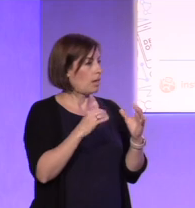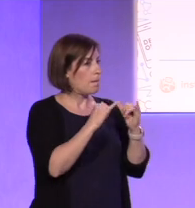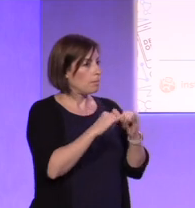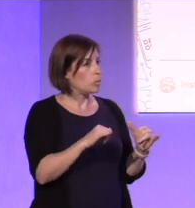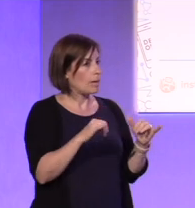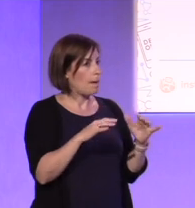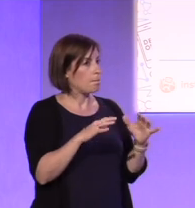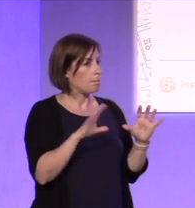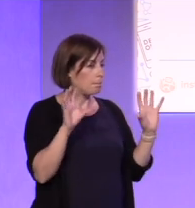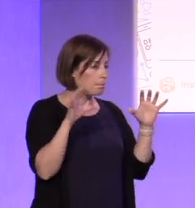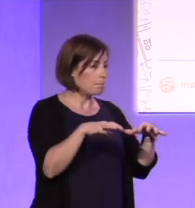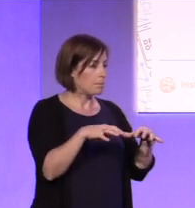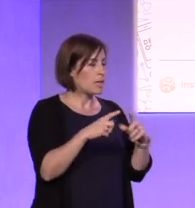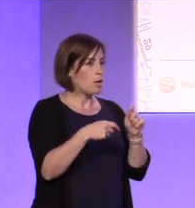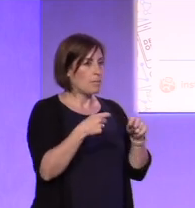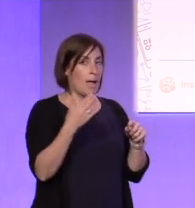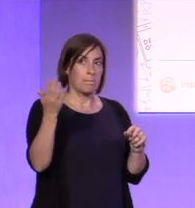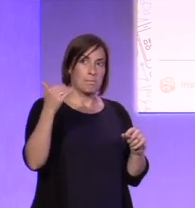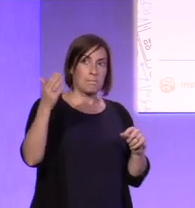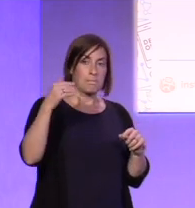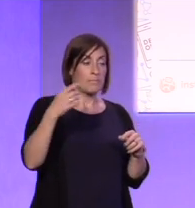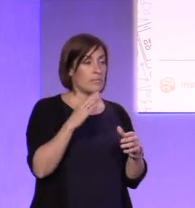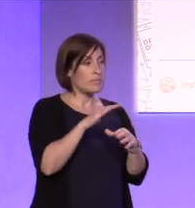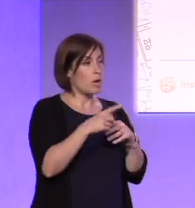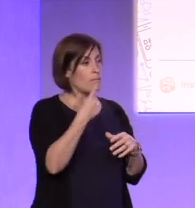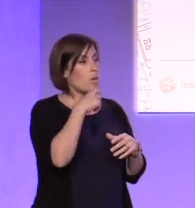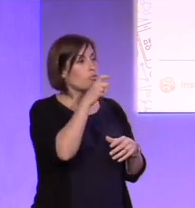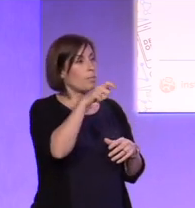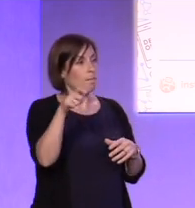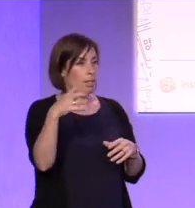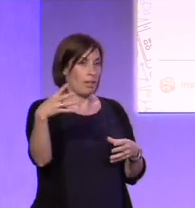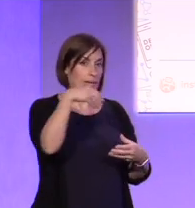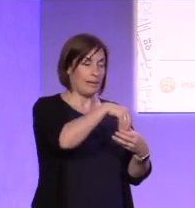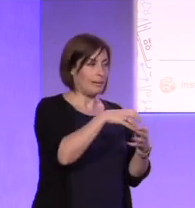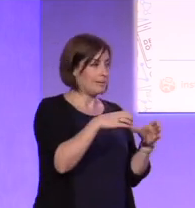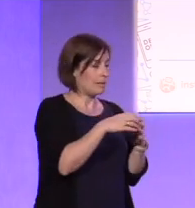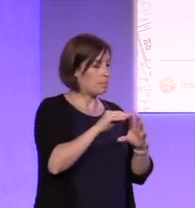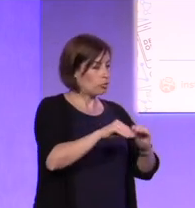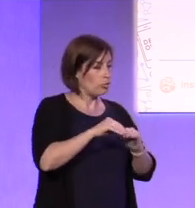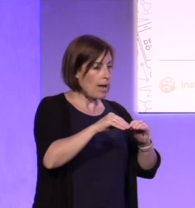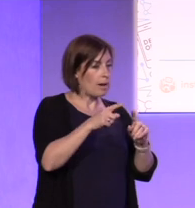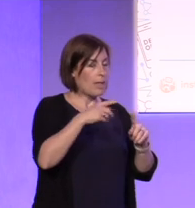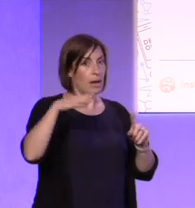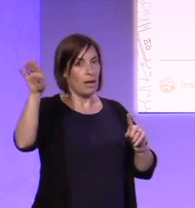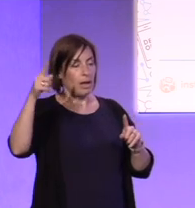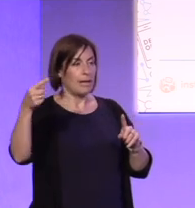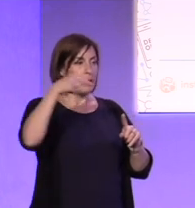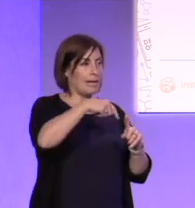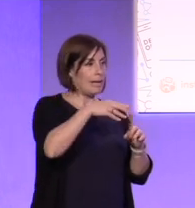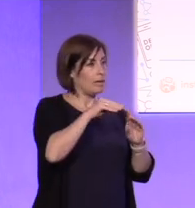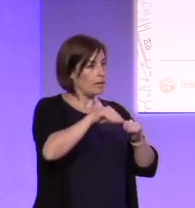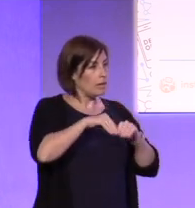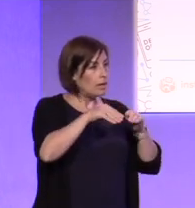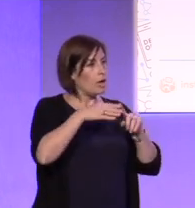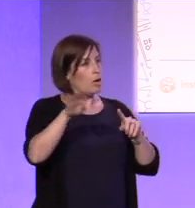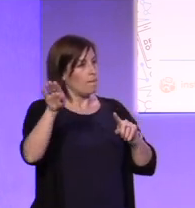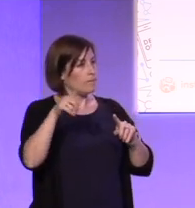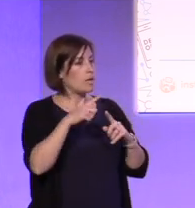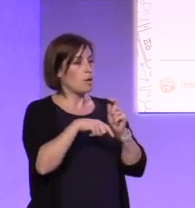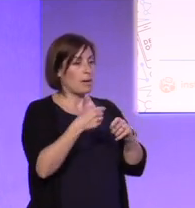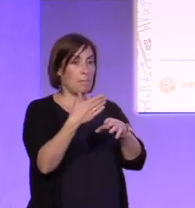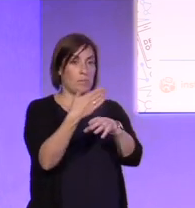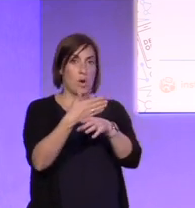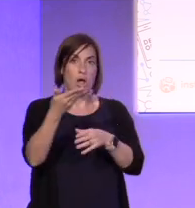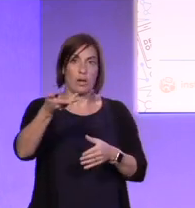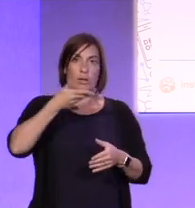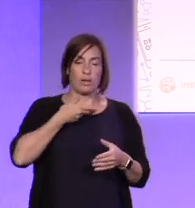wider organization. We trained over 100 people. And what this enabled us to do was to change the size of the work that was landing with us. It became smaller,